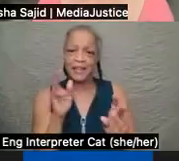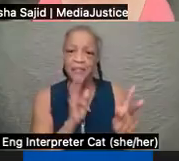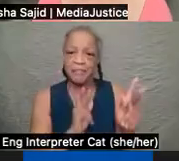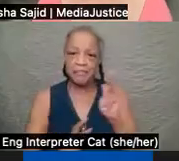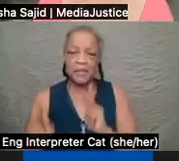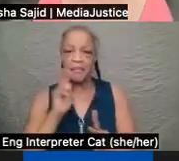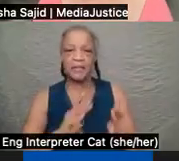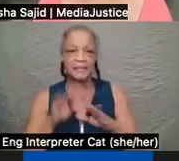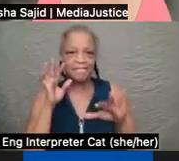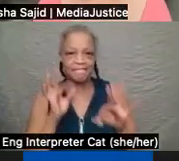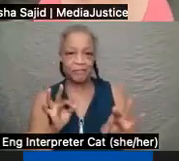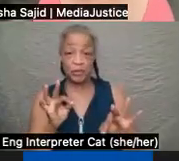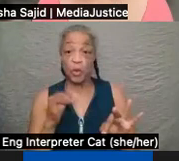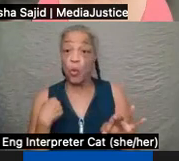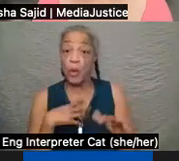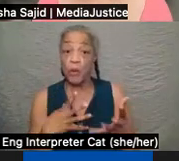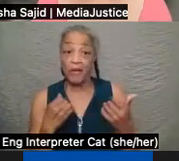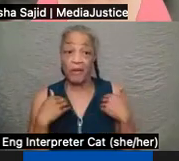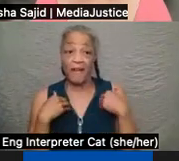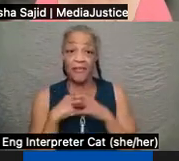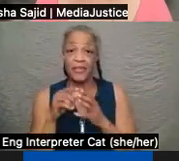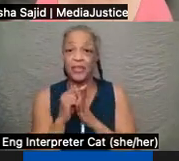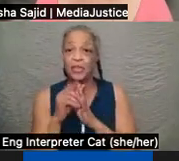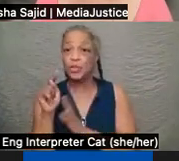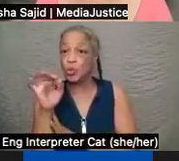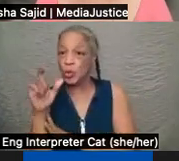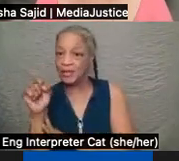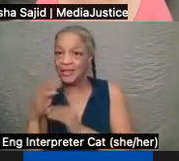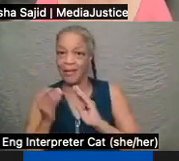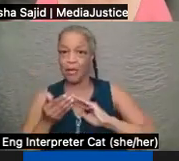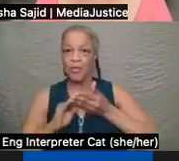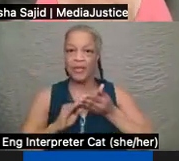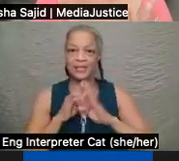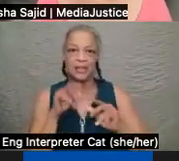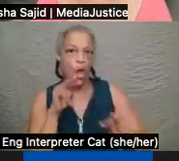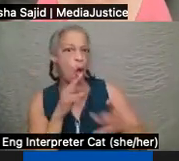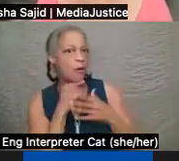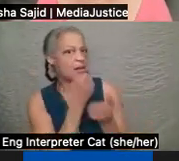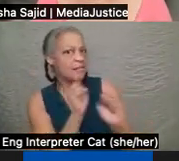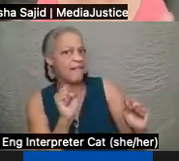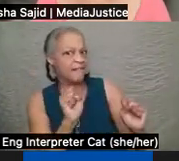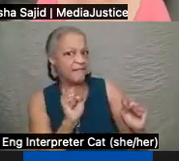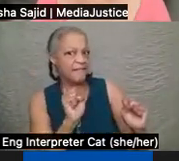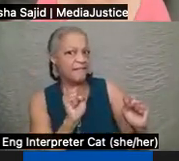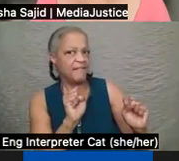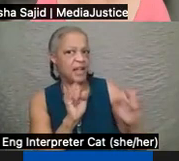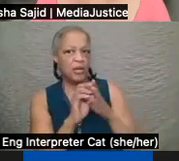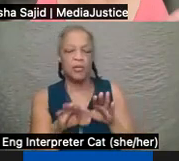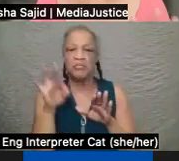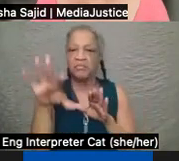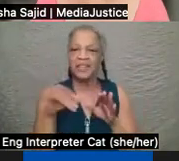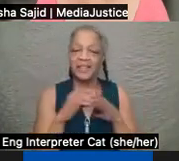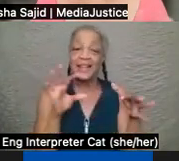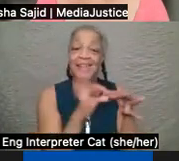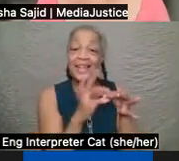us want to have these tools in our communities. And so these will be put in the chat, these links, and